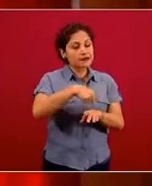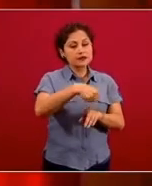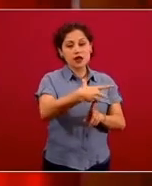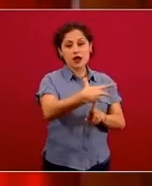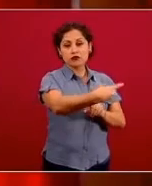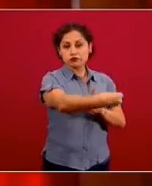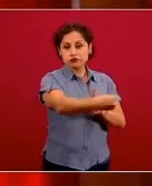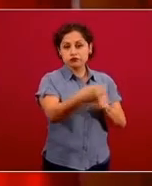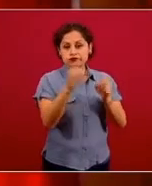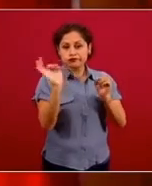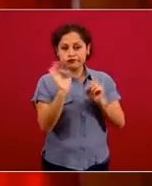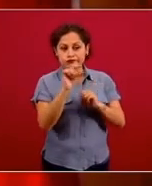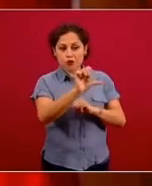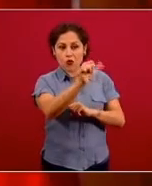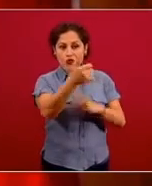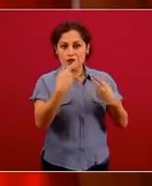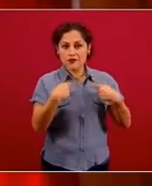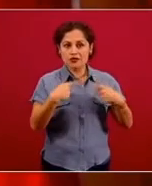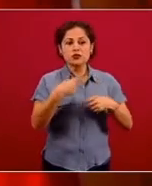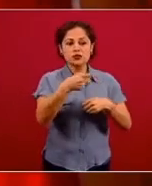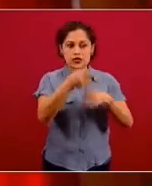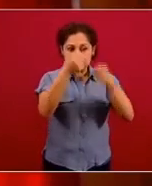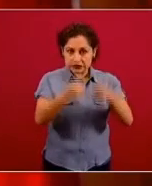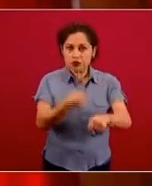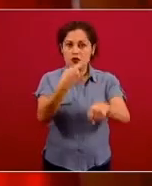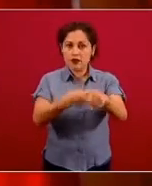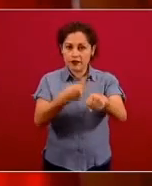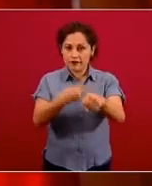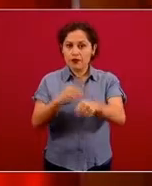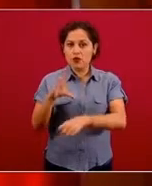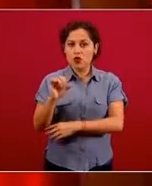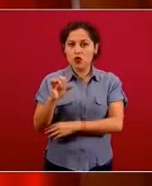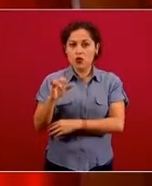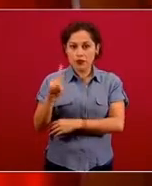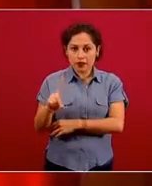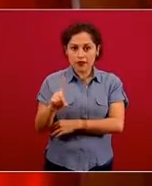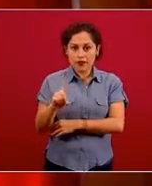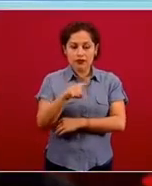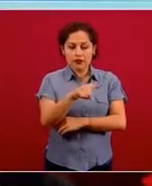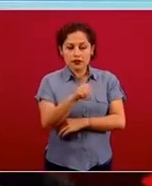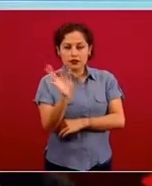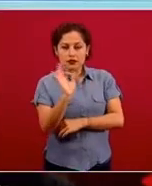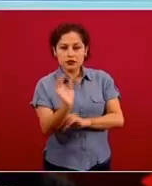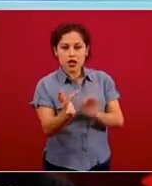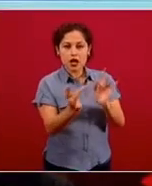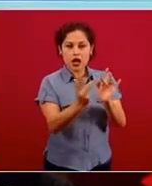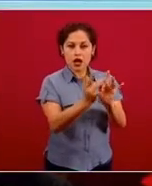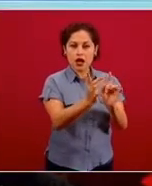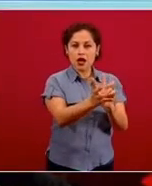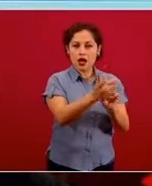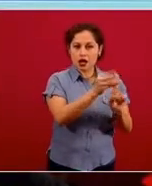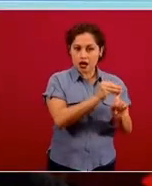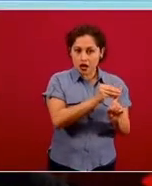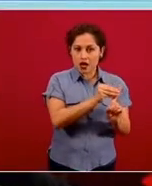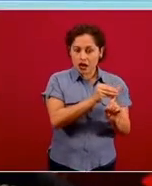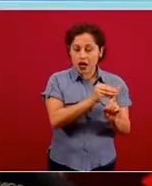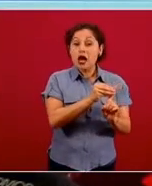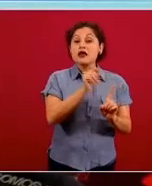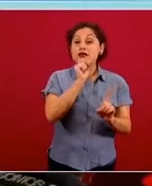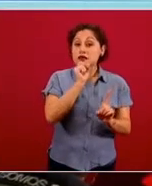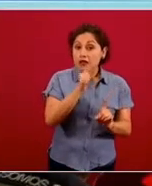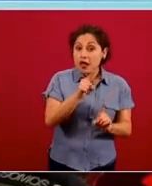proof of confirmation for COVID. So if this person died, unfortunately, before they could get